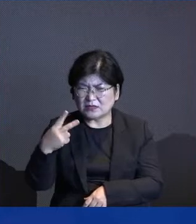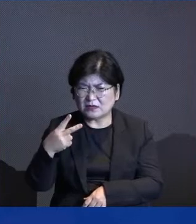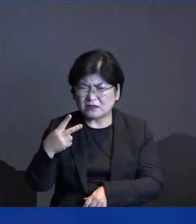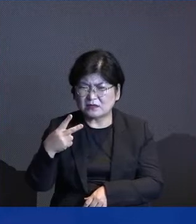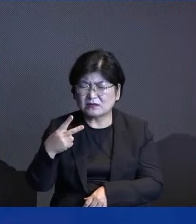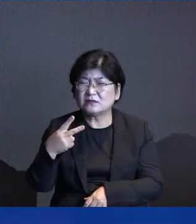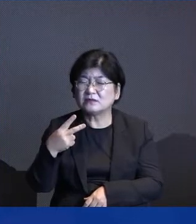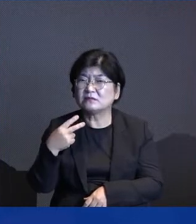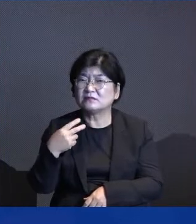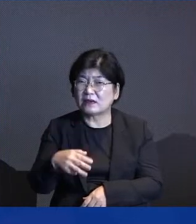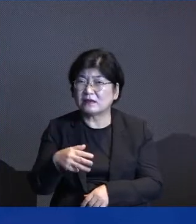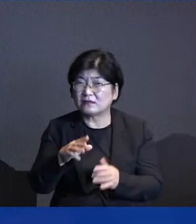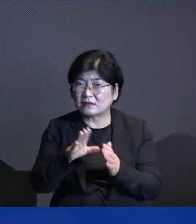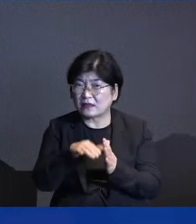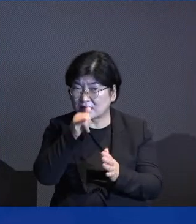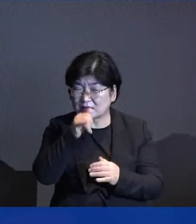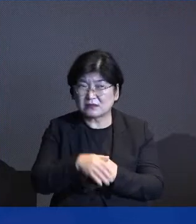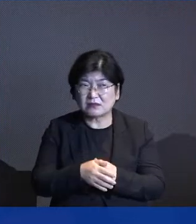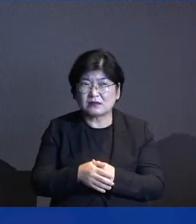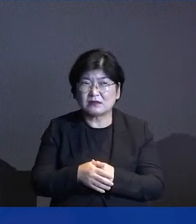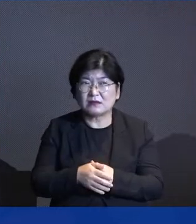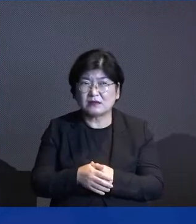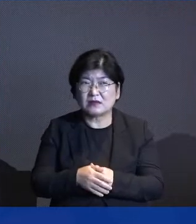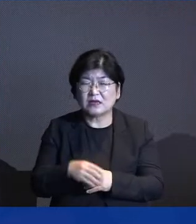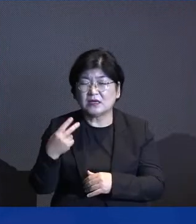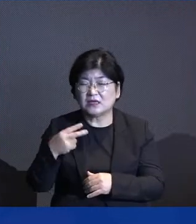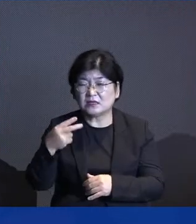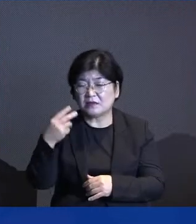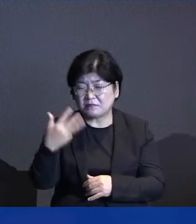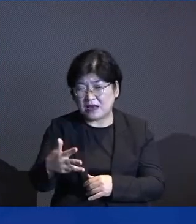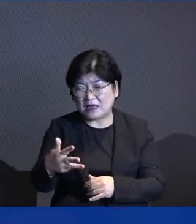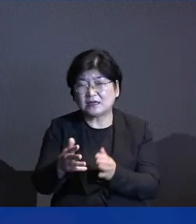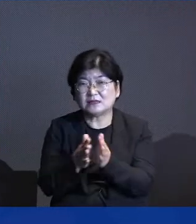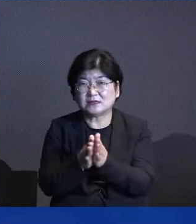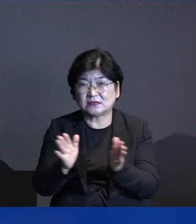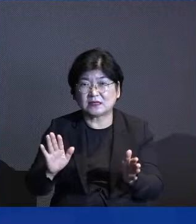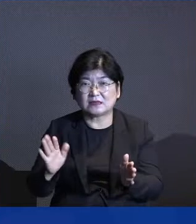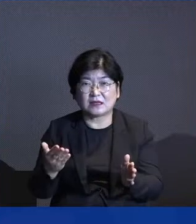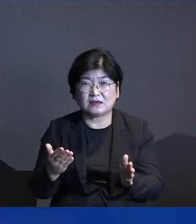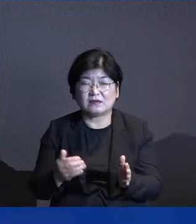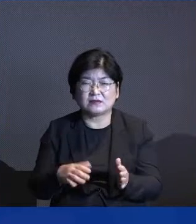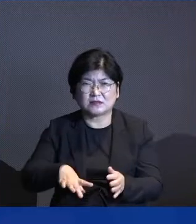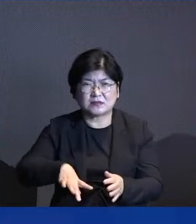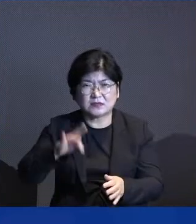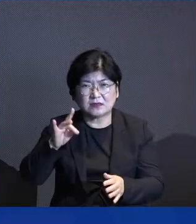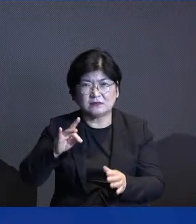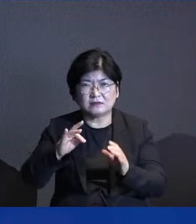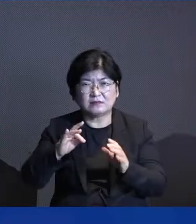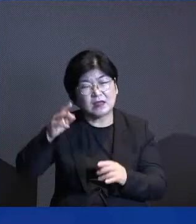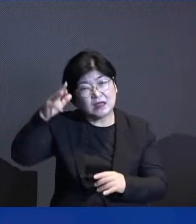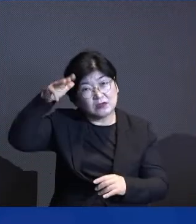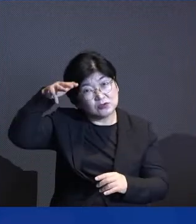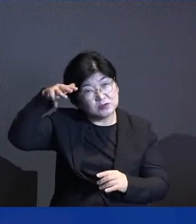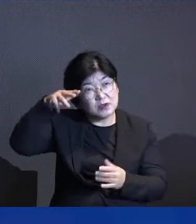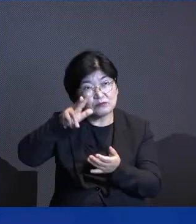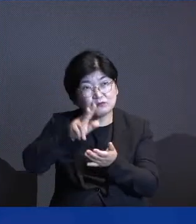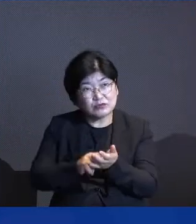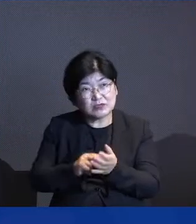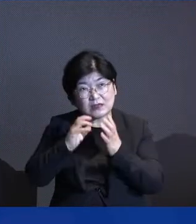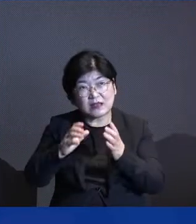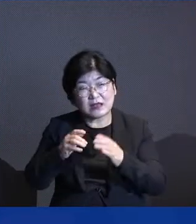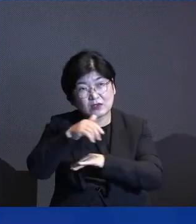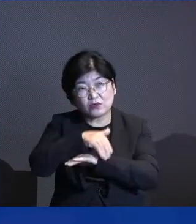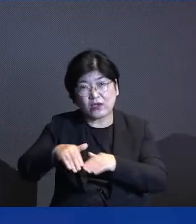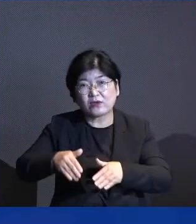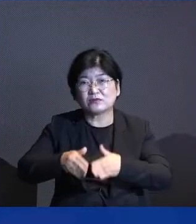management plan, and it was the first national plan to address the problem of dementia in Korea. And at the